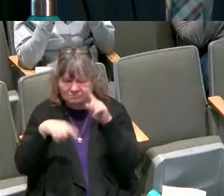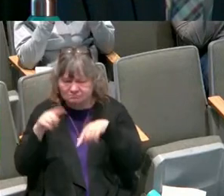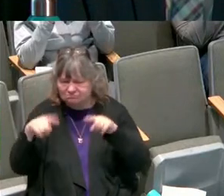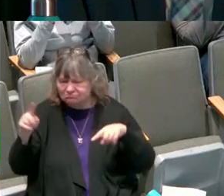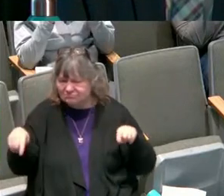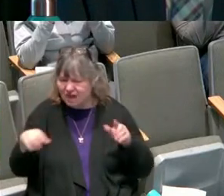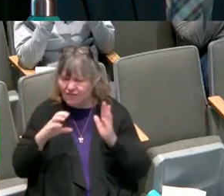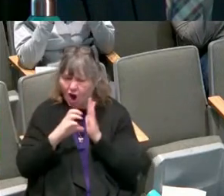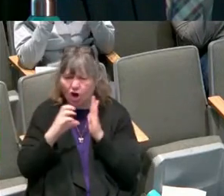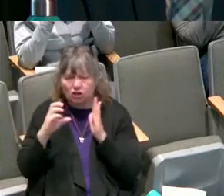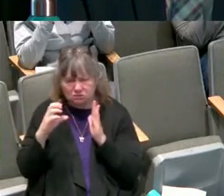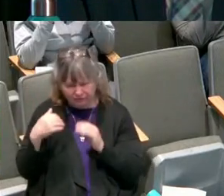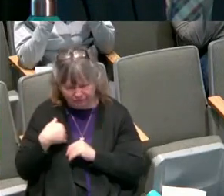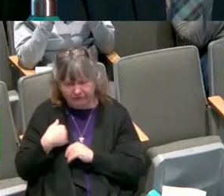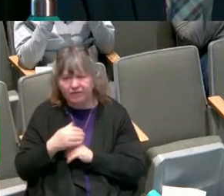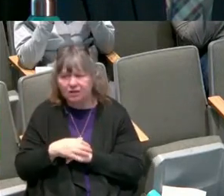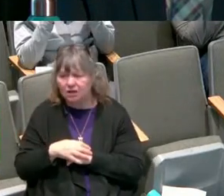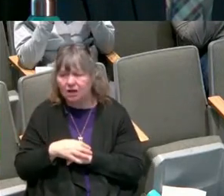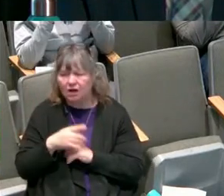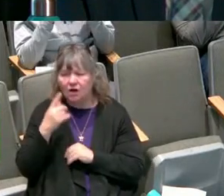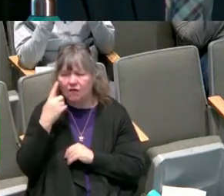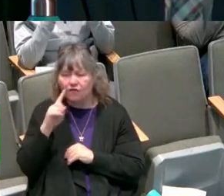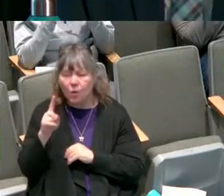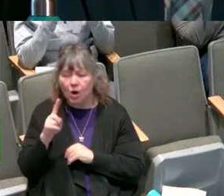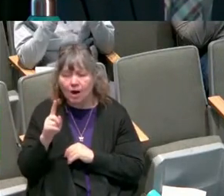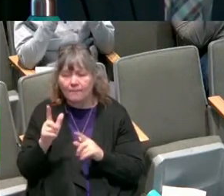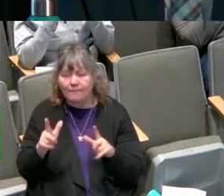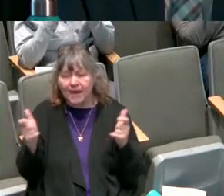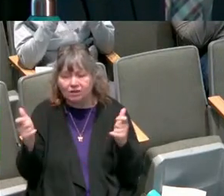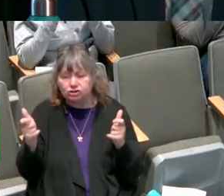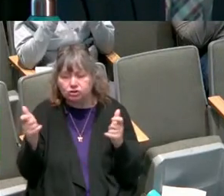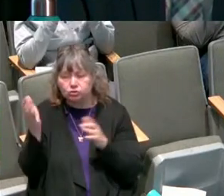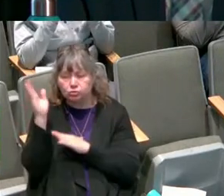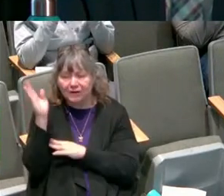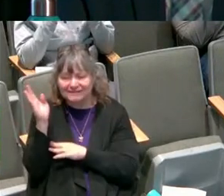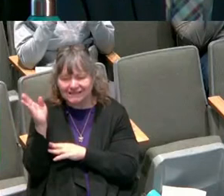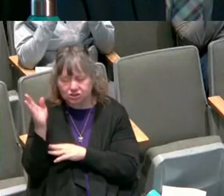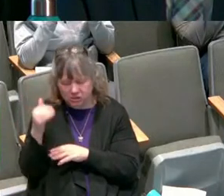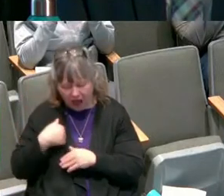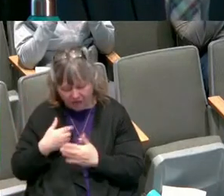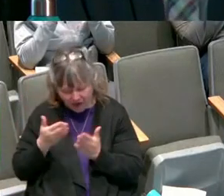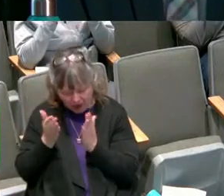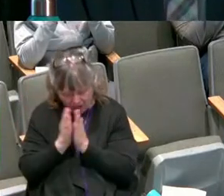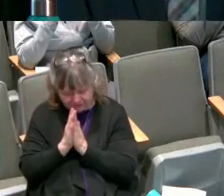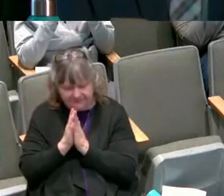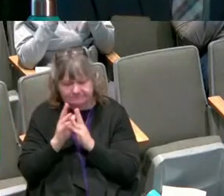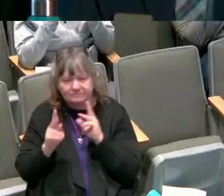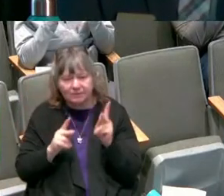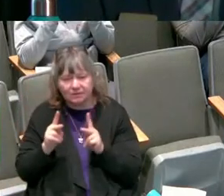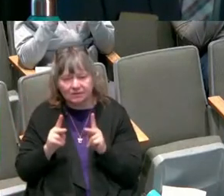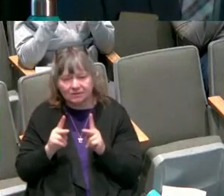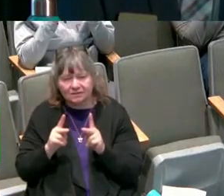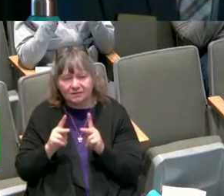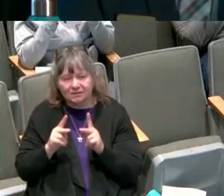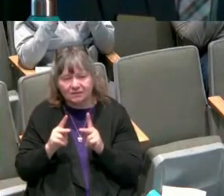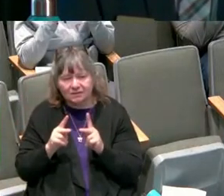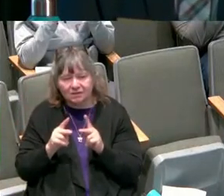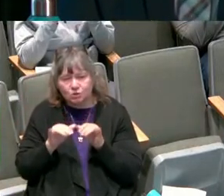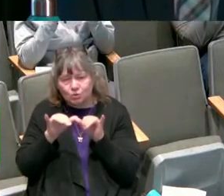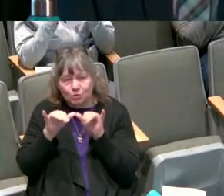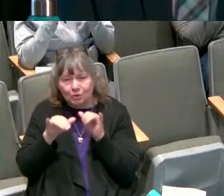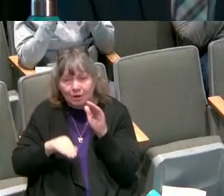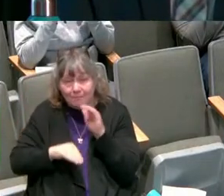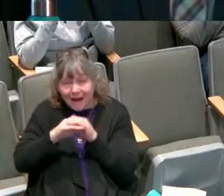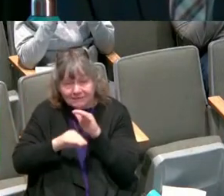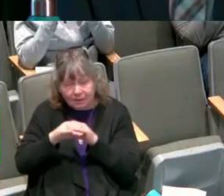the articles for major presentations I've asked speakers to stay at eight